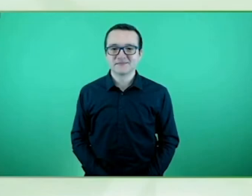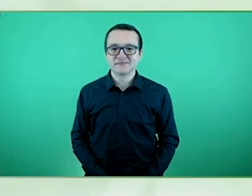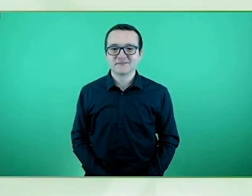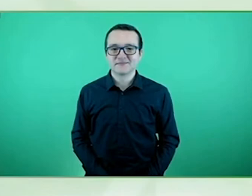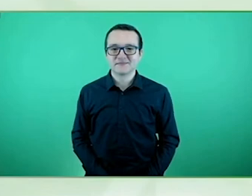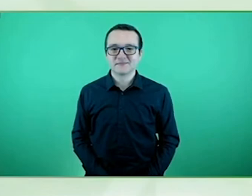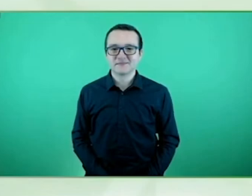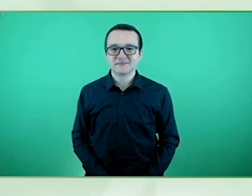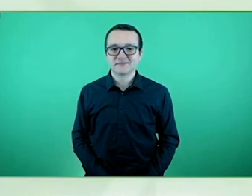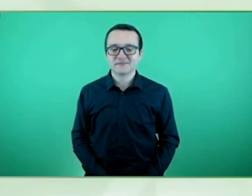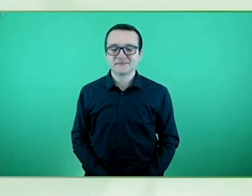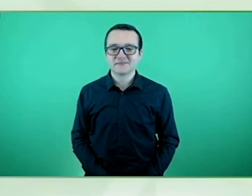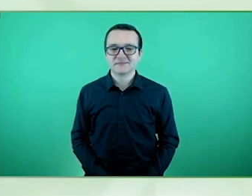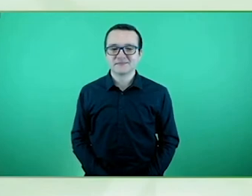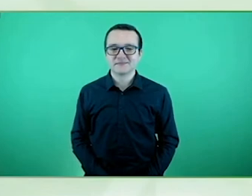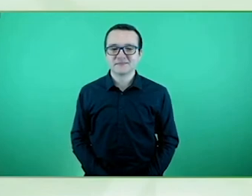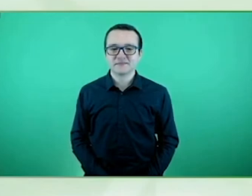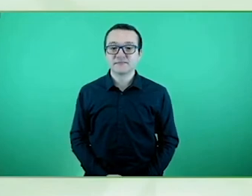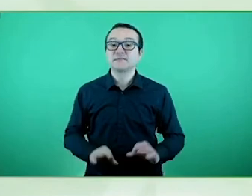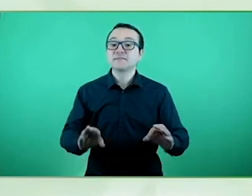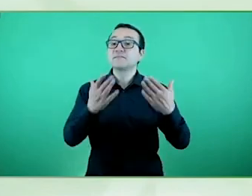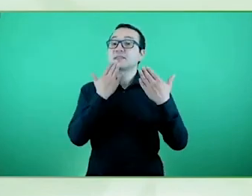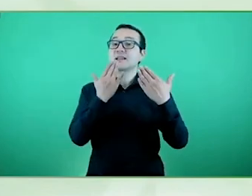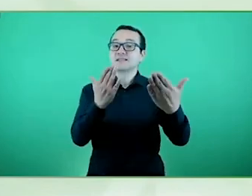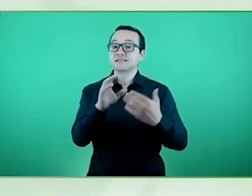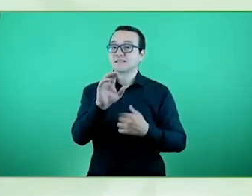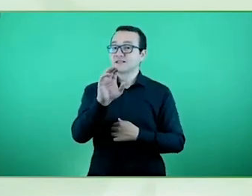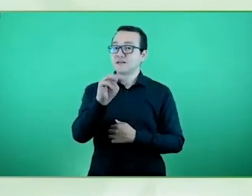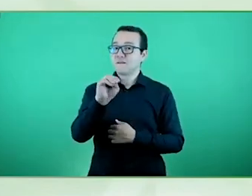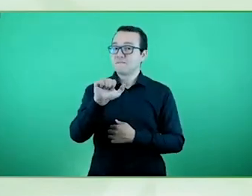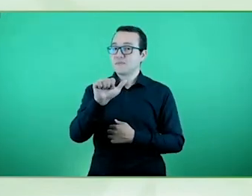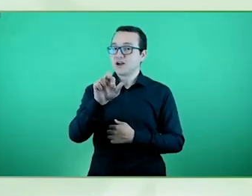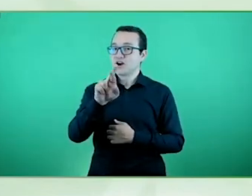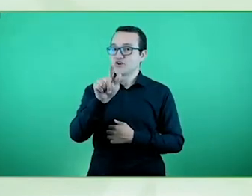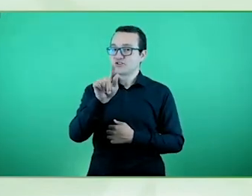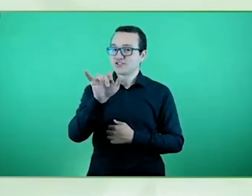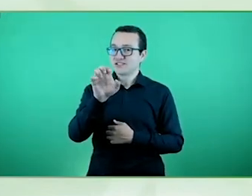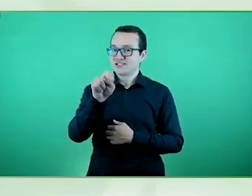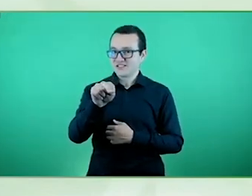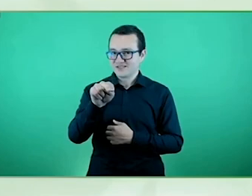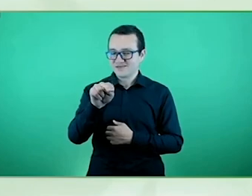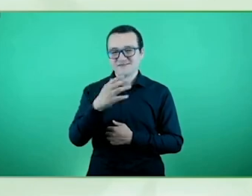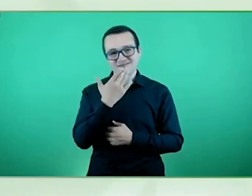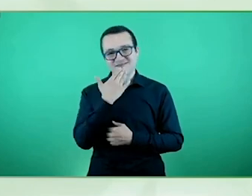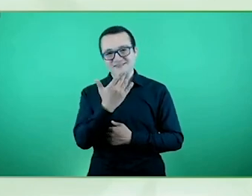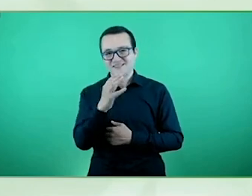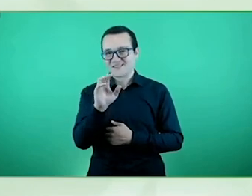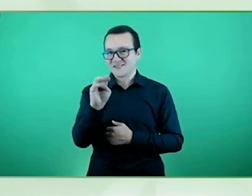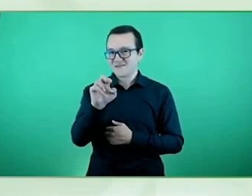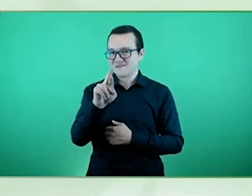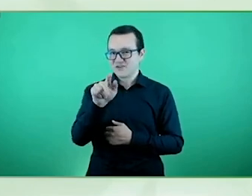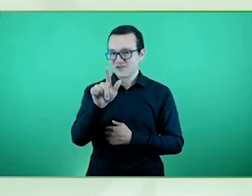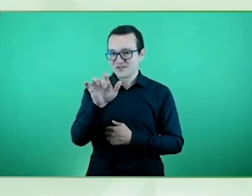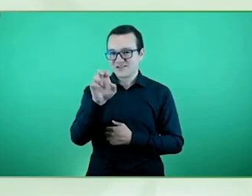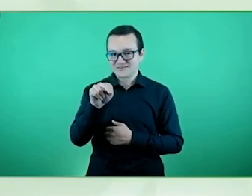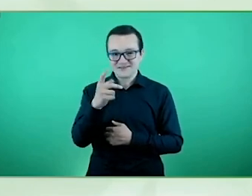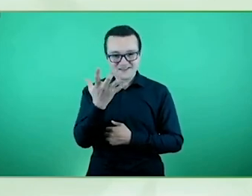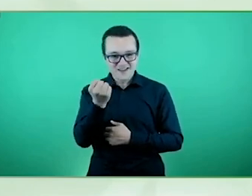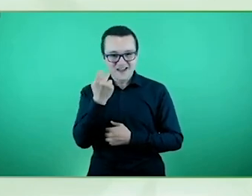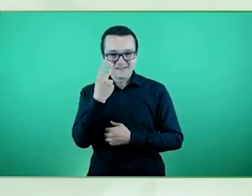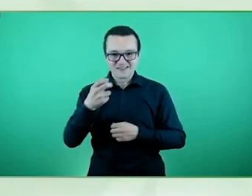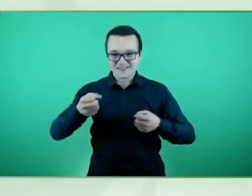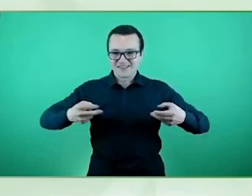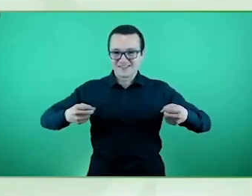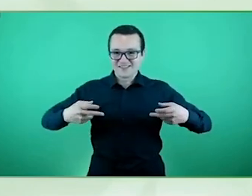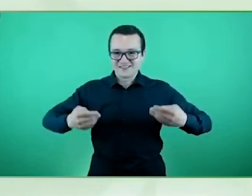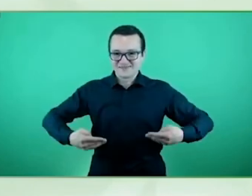Muchísimas gracias, Martín. Puedo ver. Thank you, Martín. You can see it in the subtitles. Queremos agradecerle